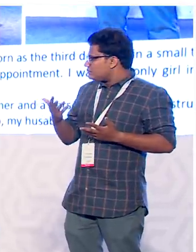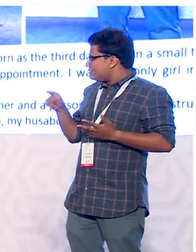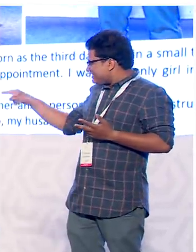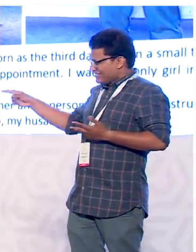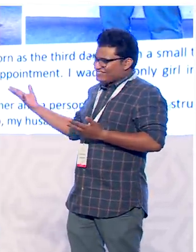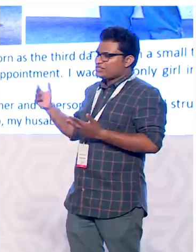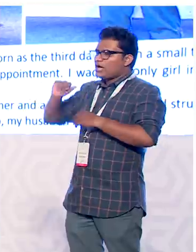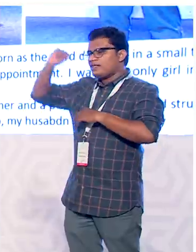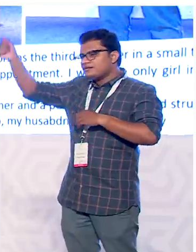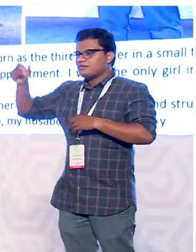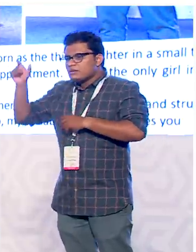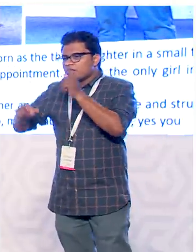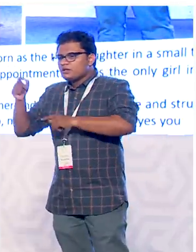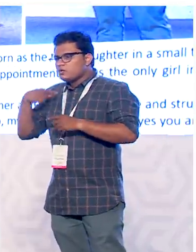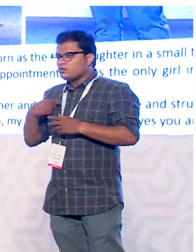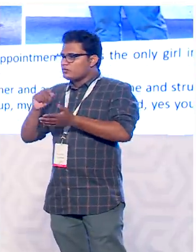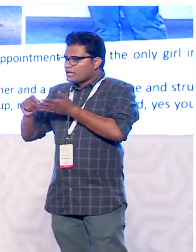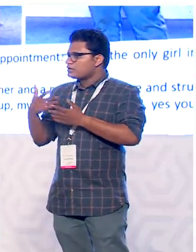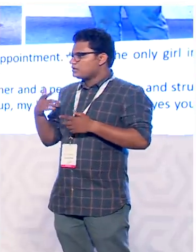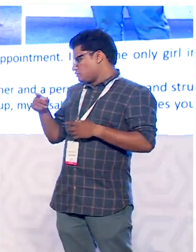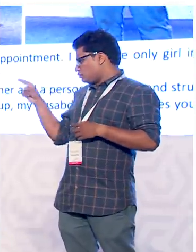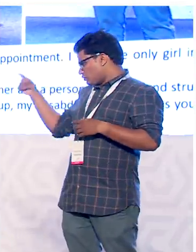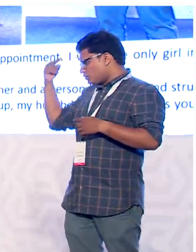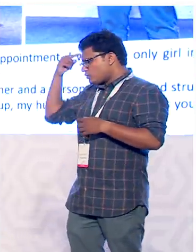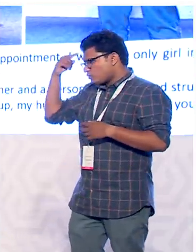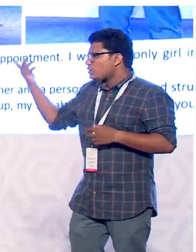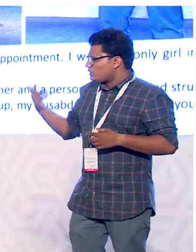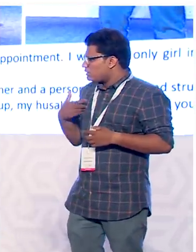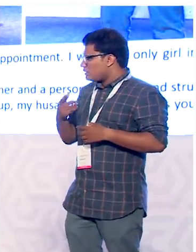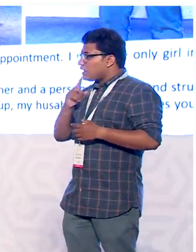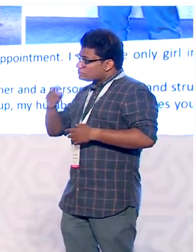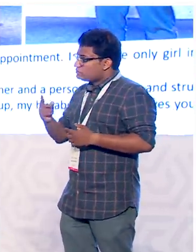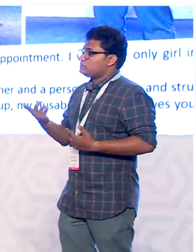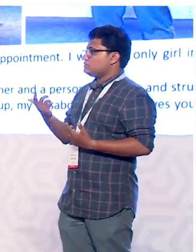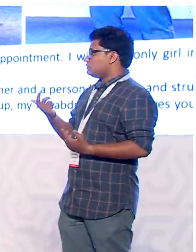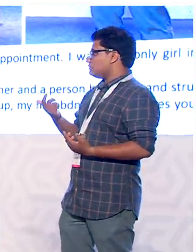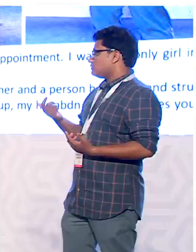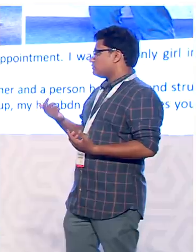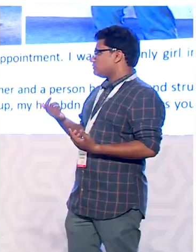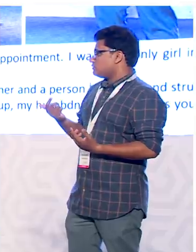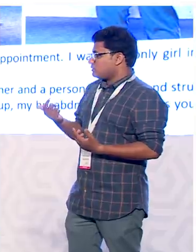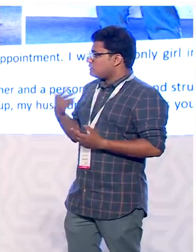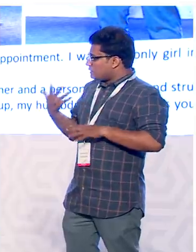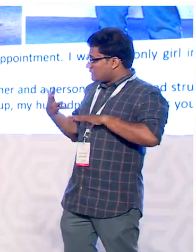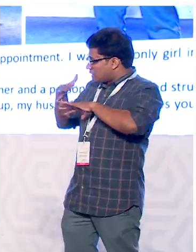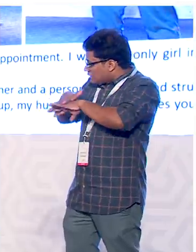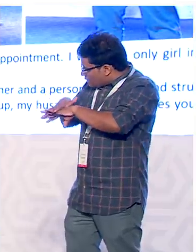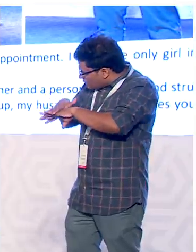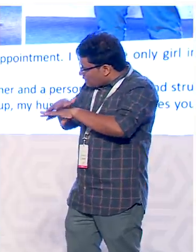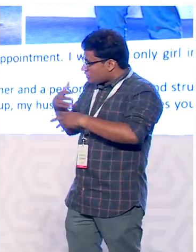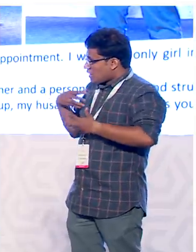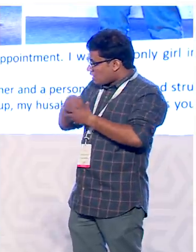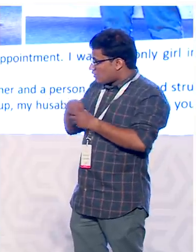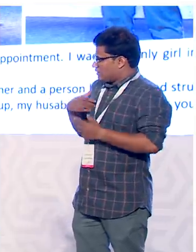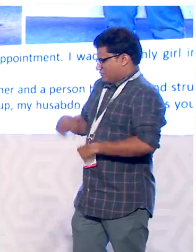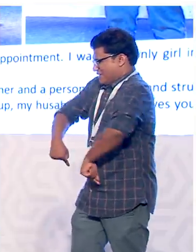Not me. So, do you think you can actually include them in film industry? Right